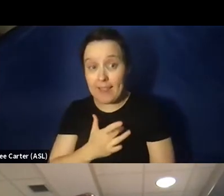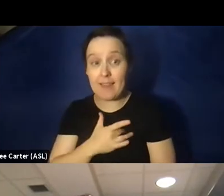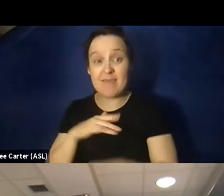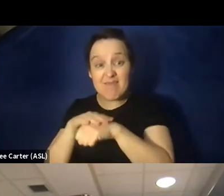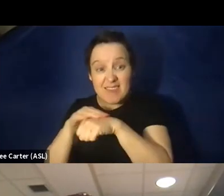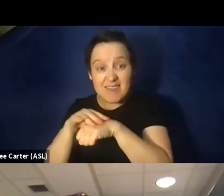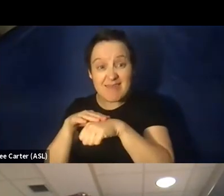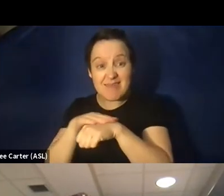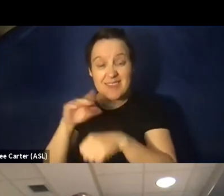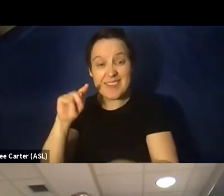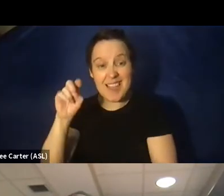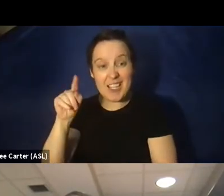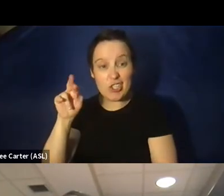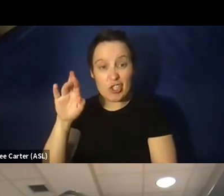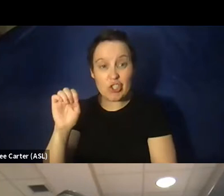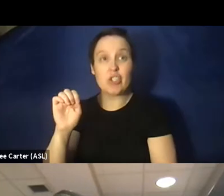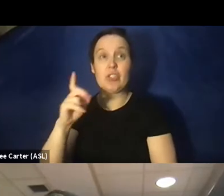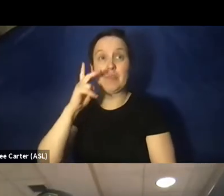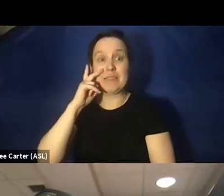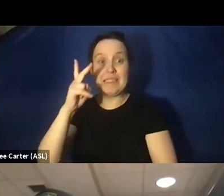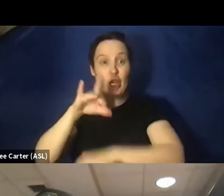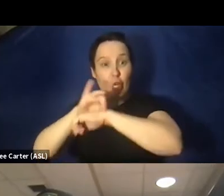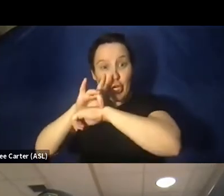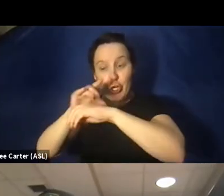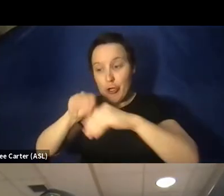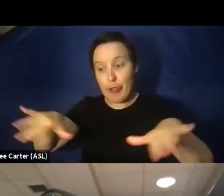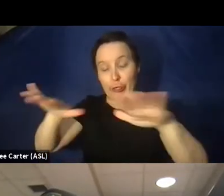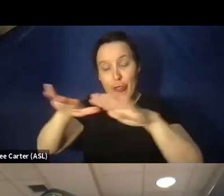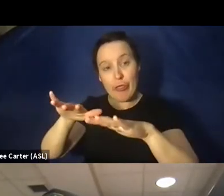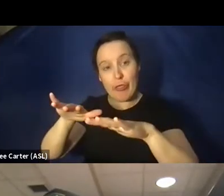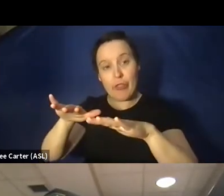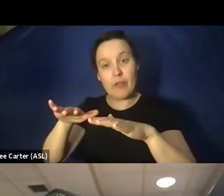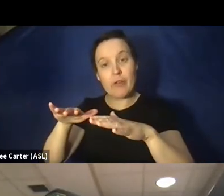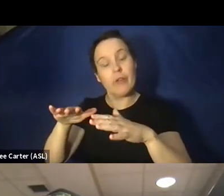There was a landscape that arrived. Was there,